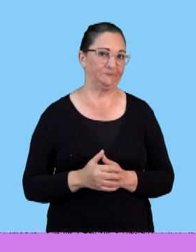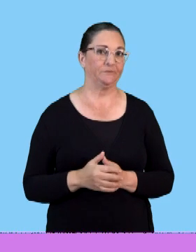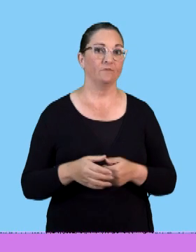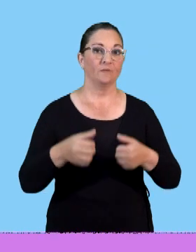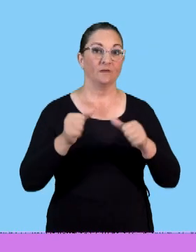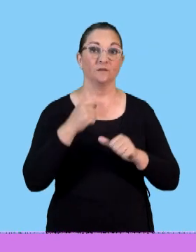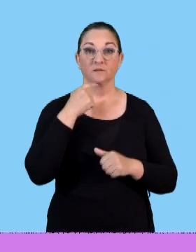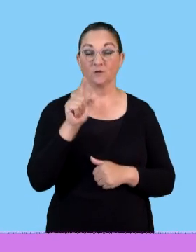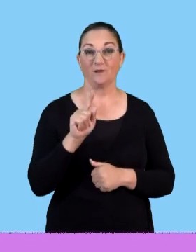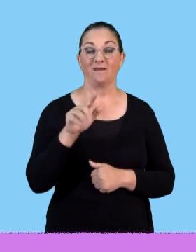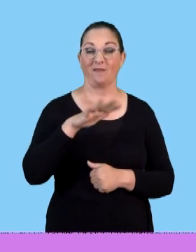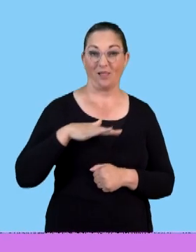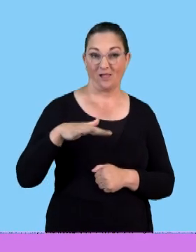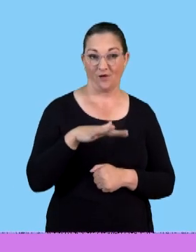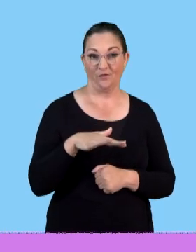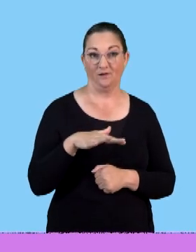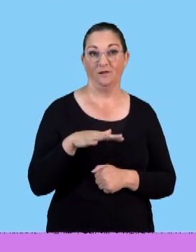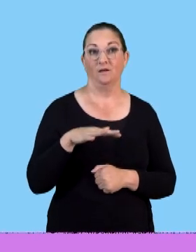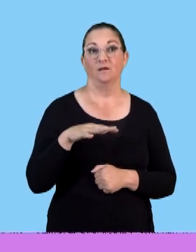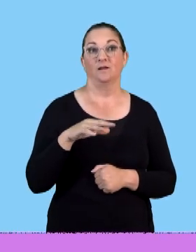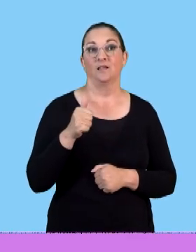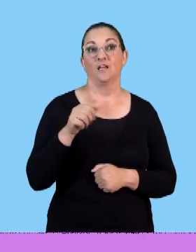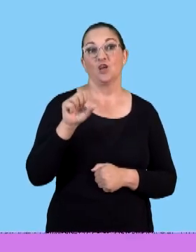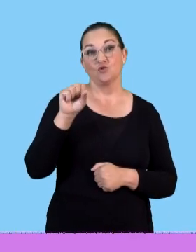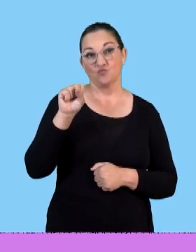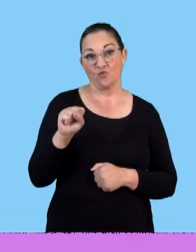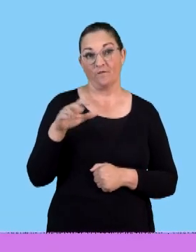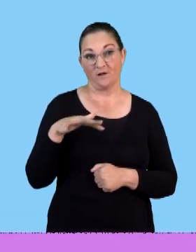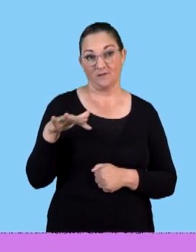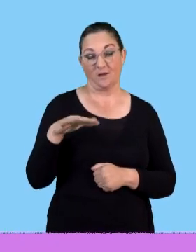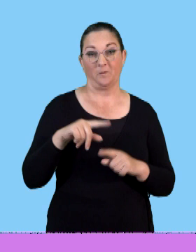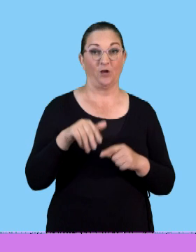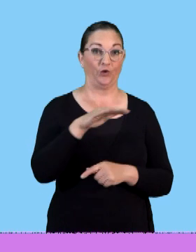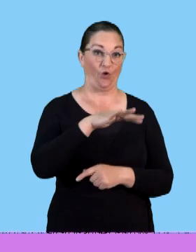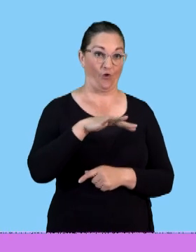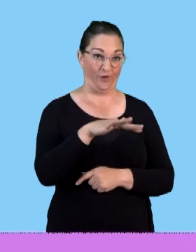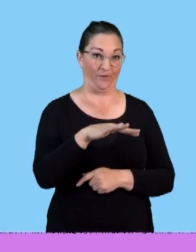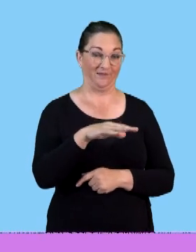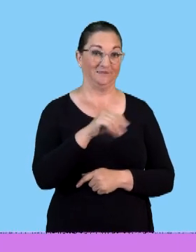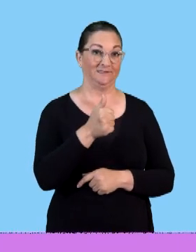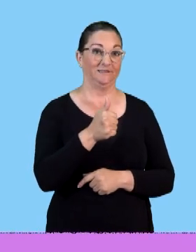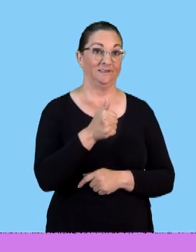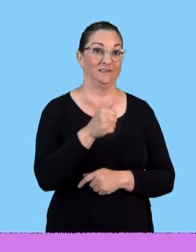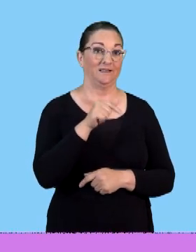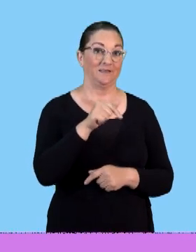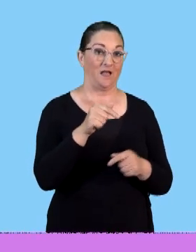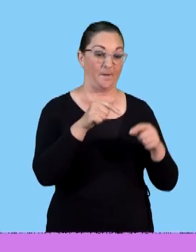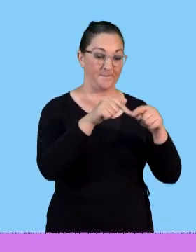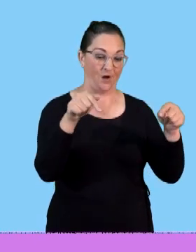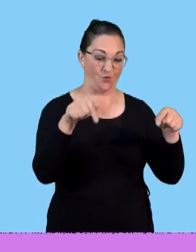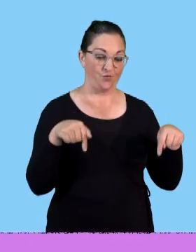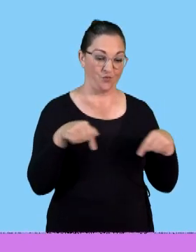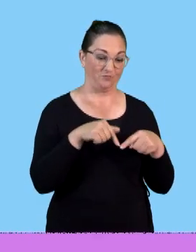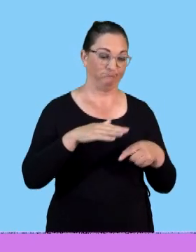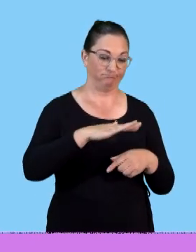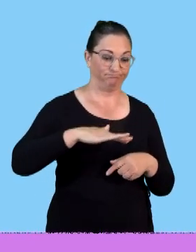We've also looked at area and surface area. And we've indicated that area is the surface enclosed by